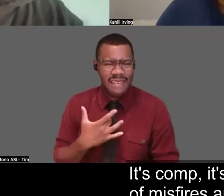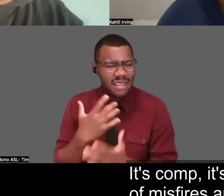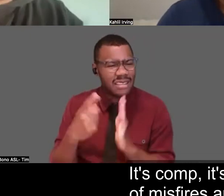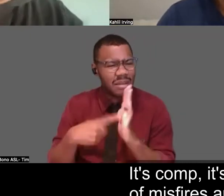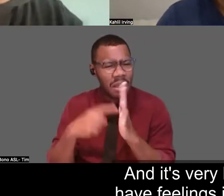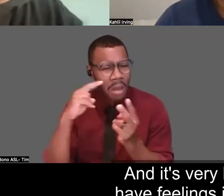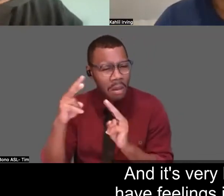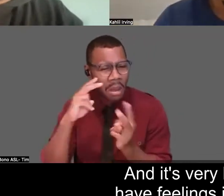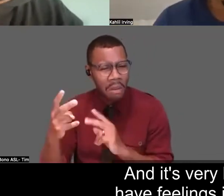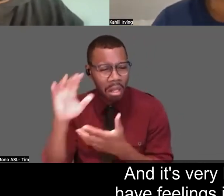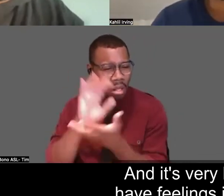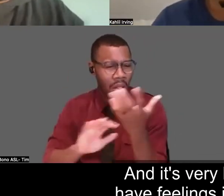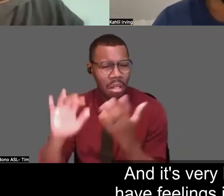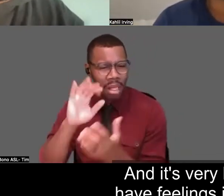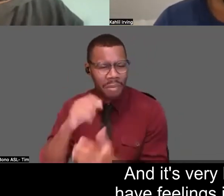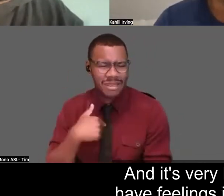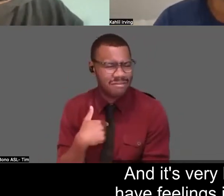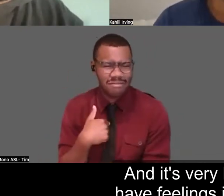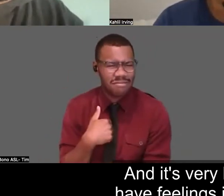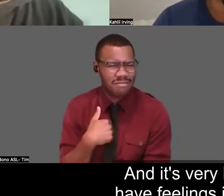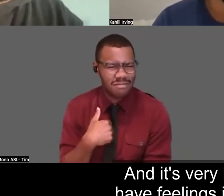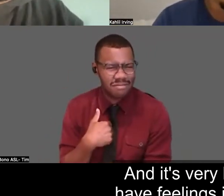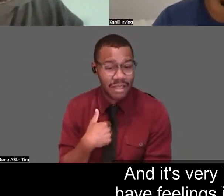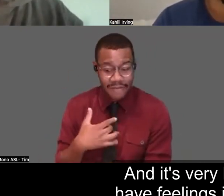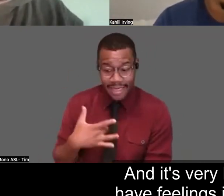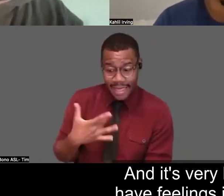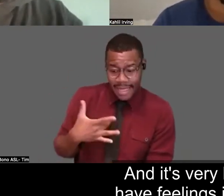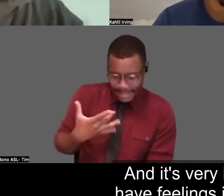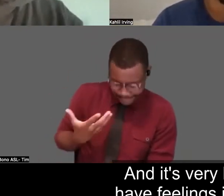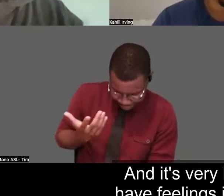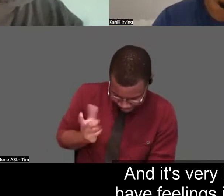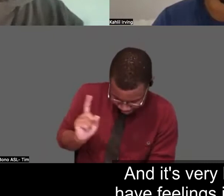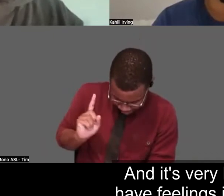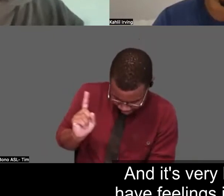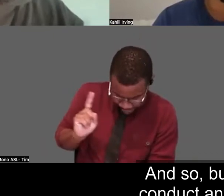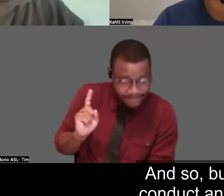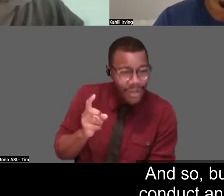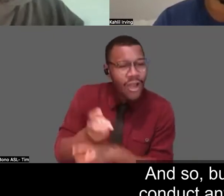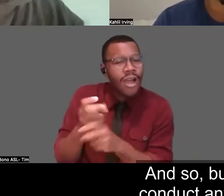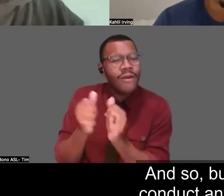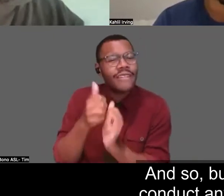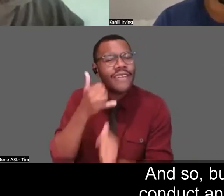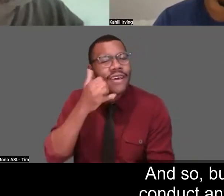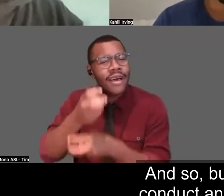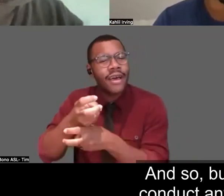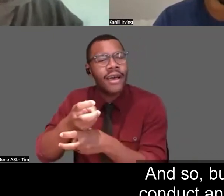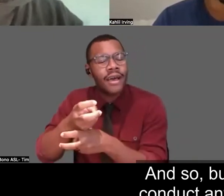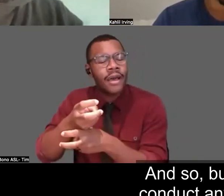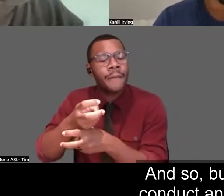confusion. And it's very hard for me to have feelings in that medium. And so,